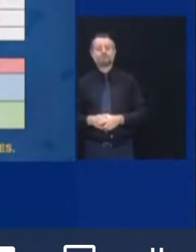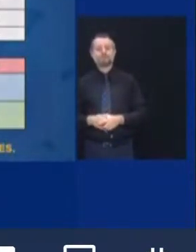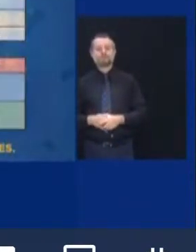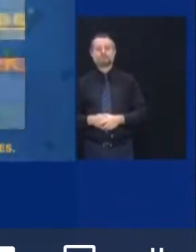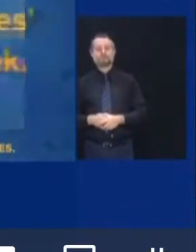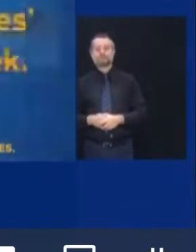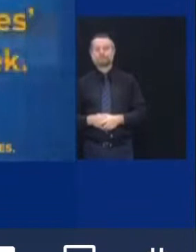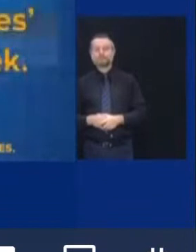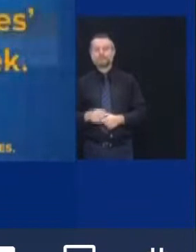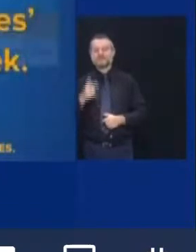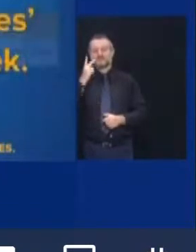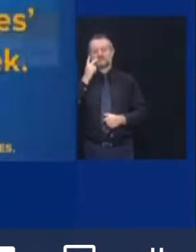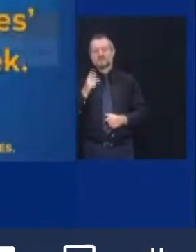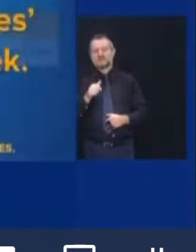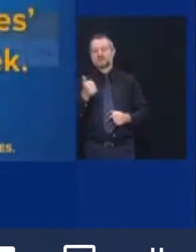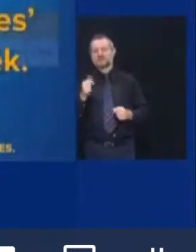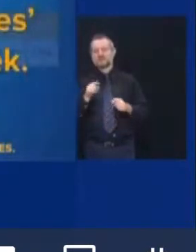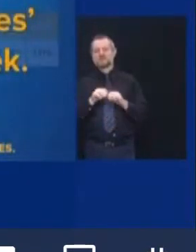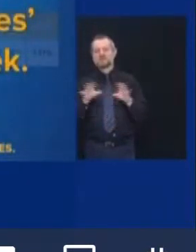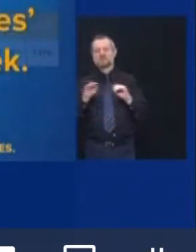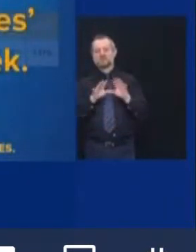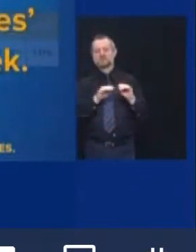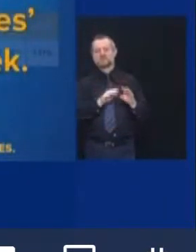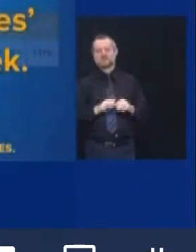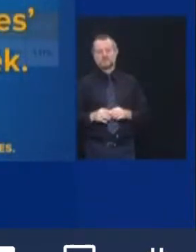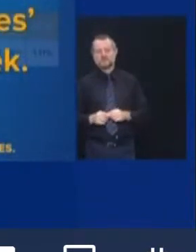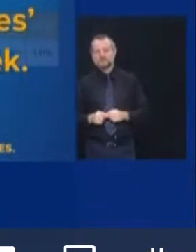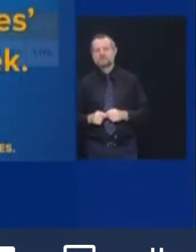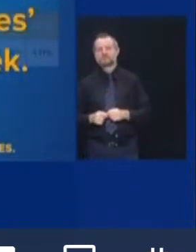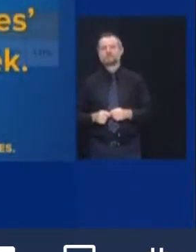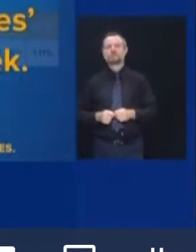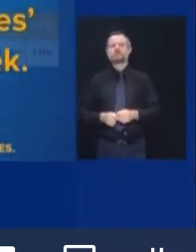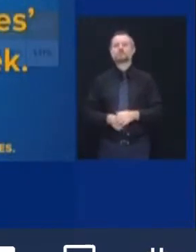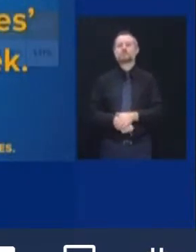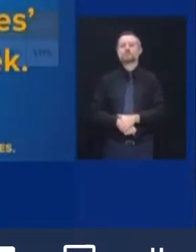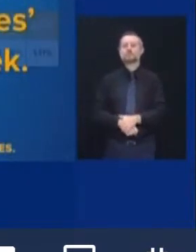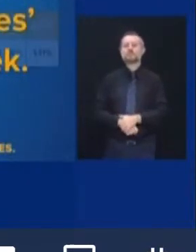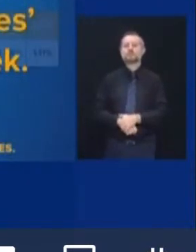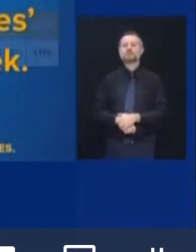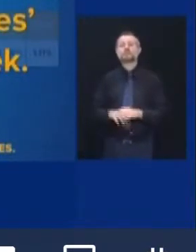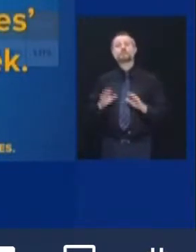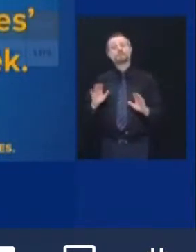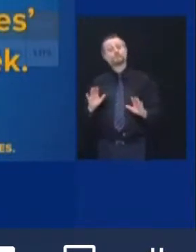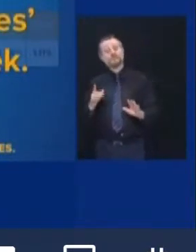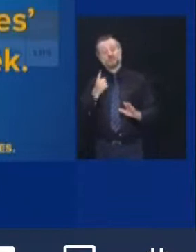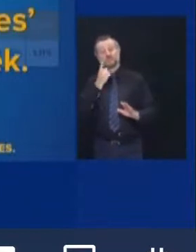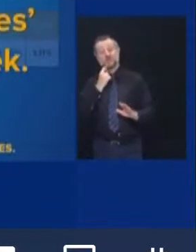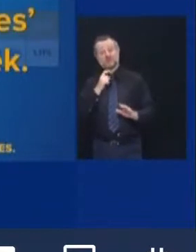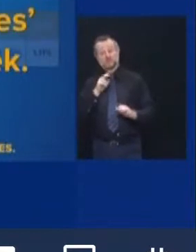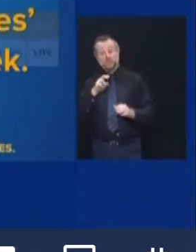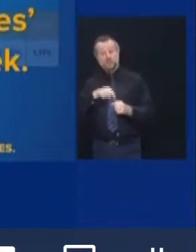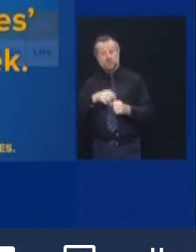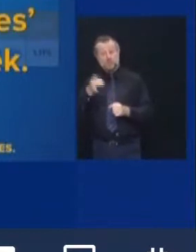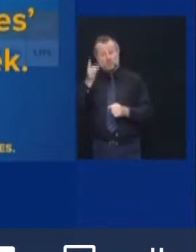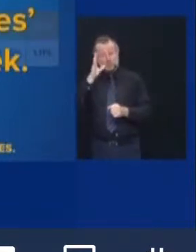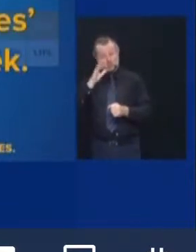And then you see the other statewide numbers. The New York red zone infection rate